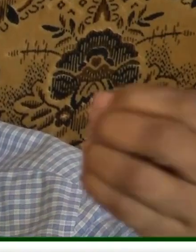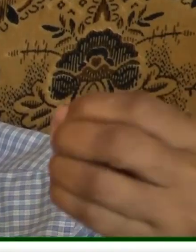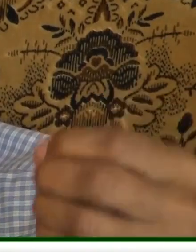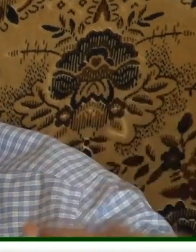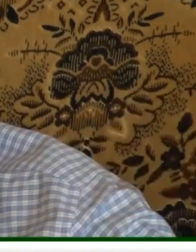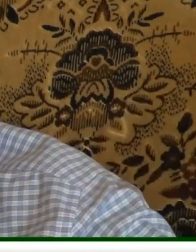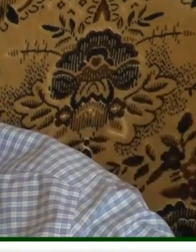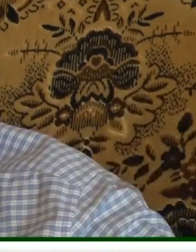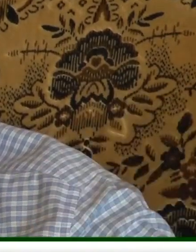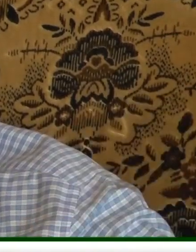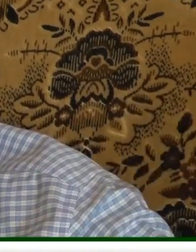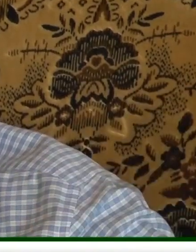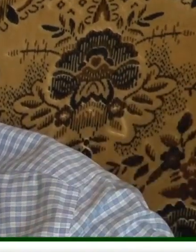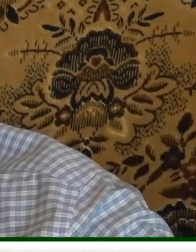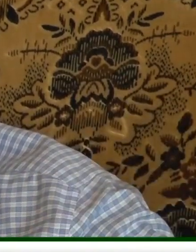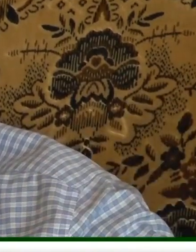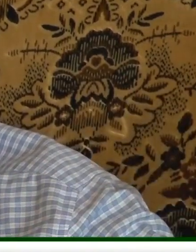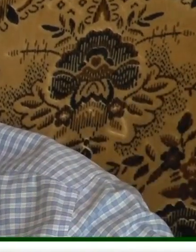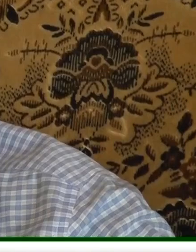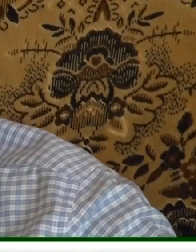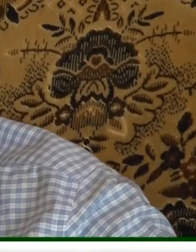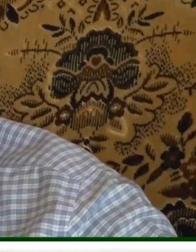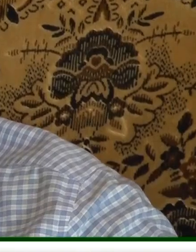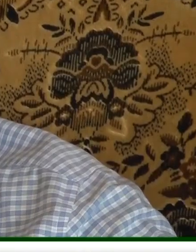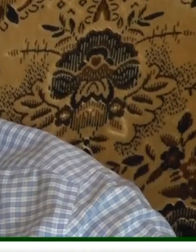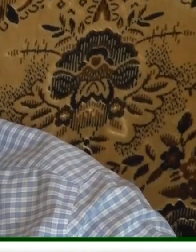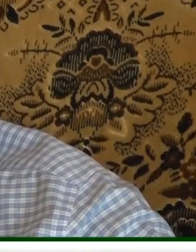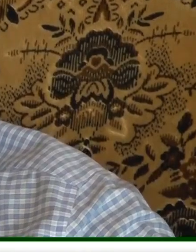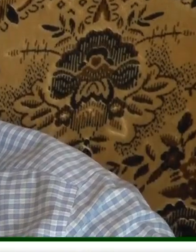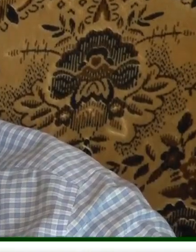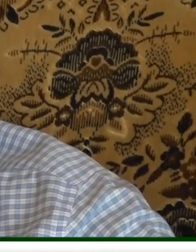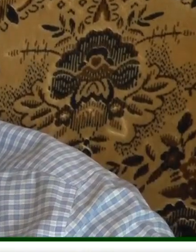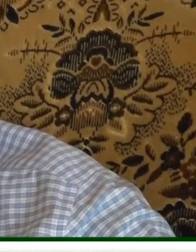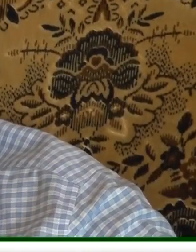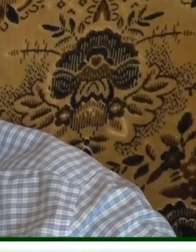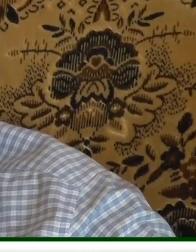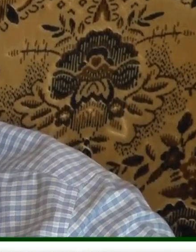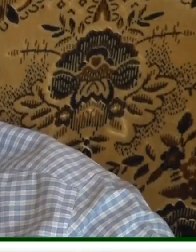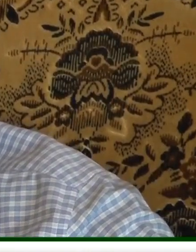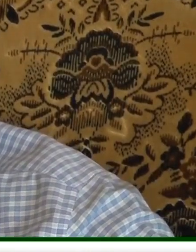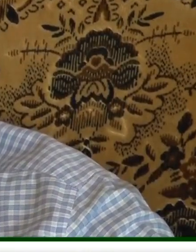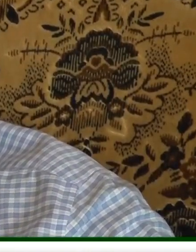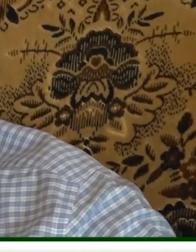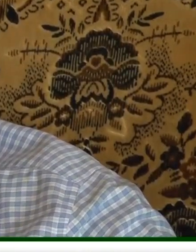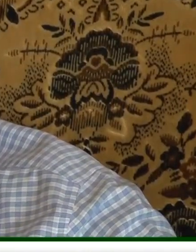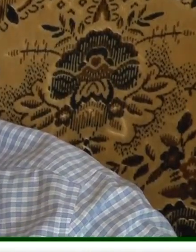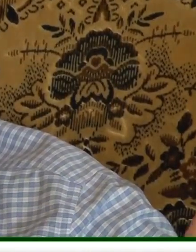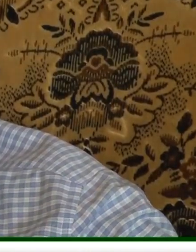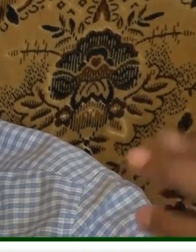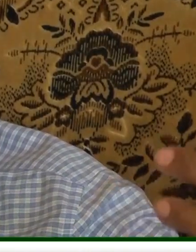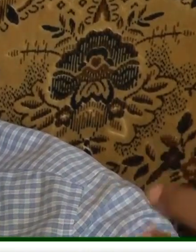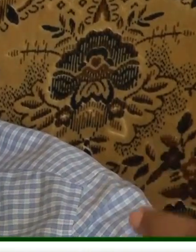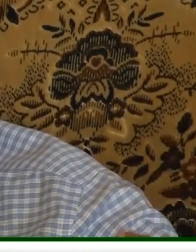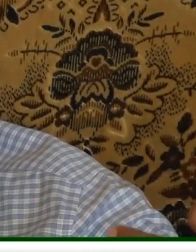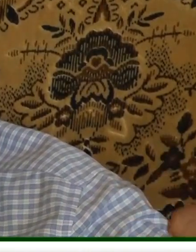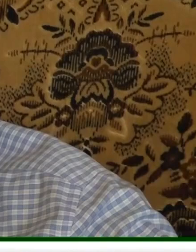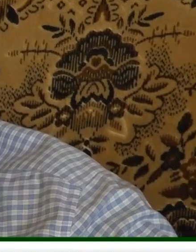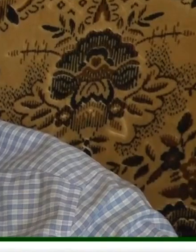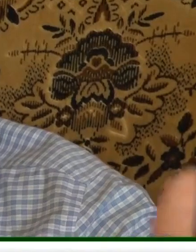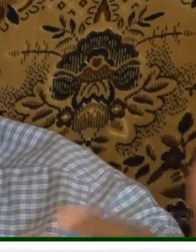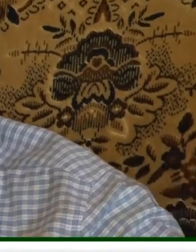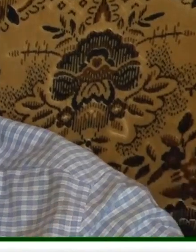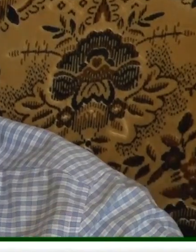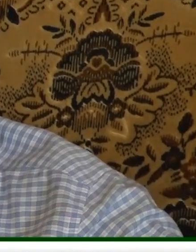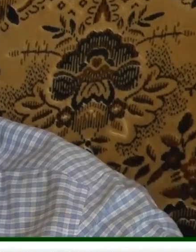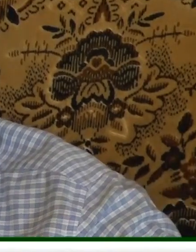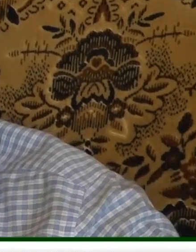should now invest in this form of cricket. Australia came here and look at it. While we were playing